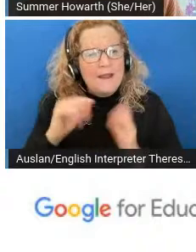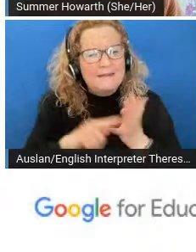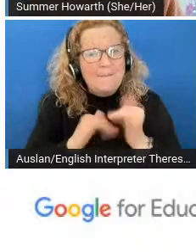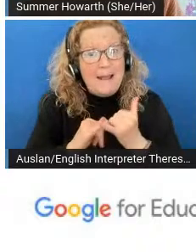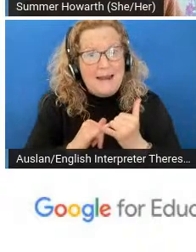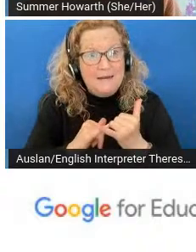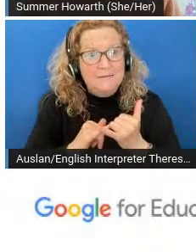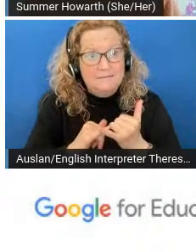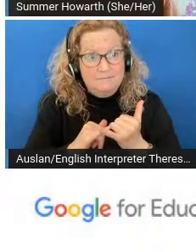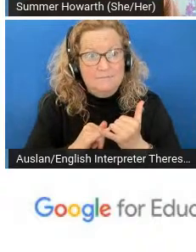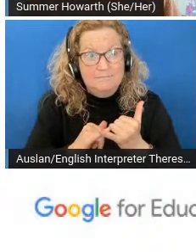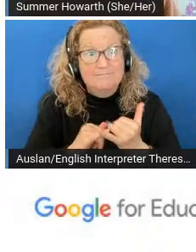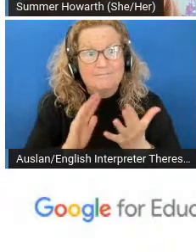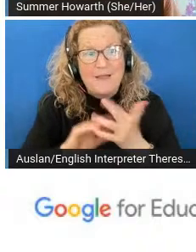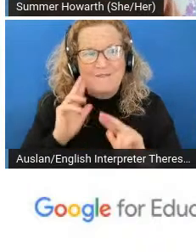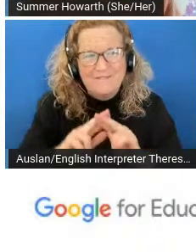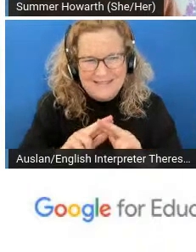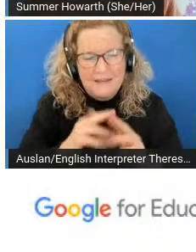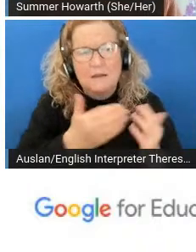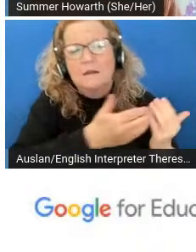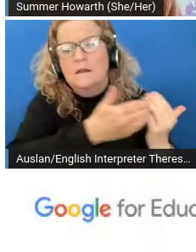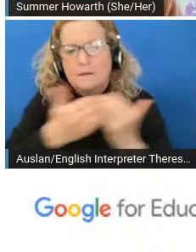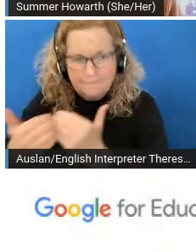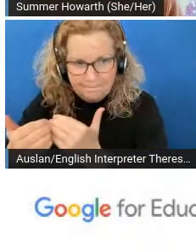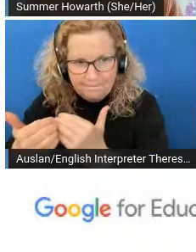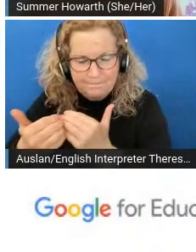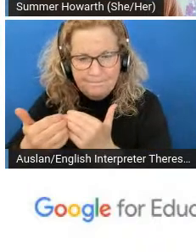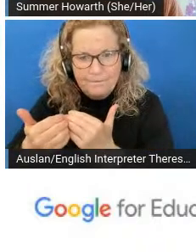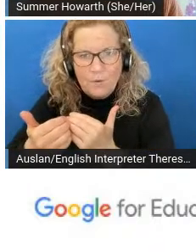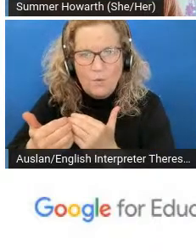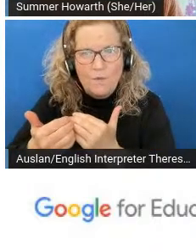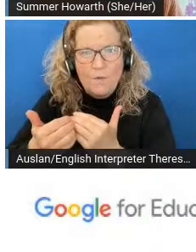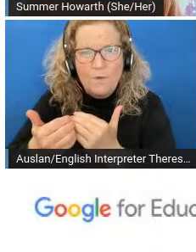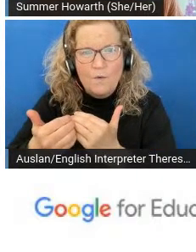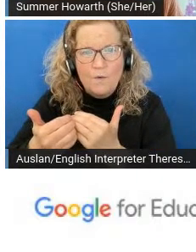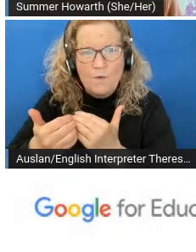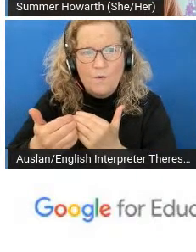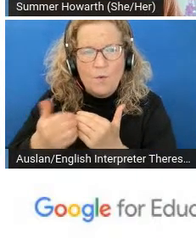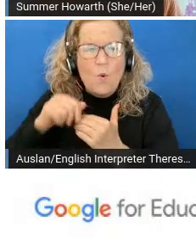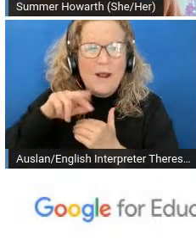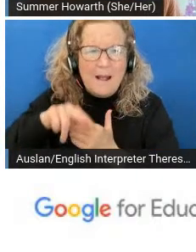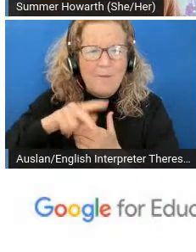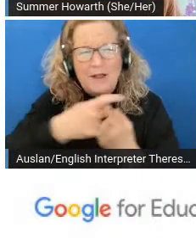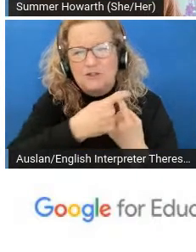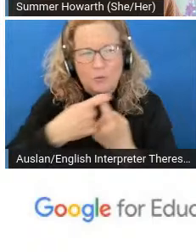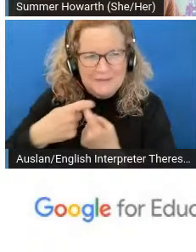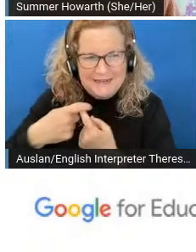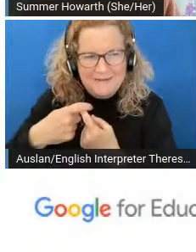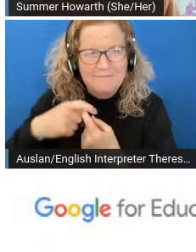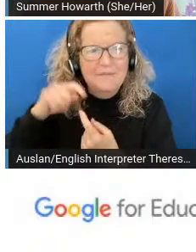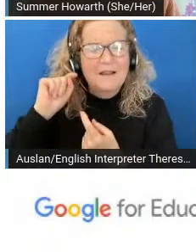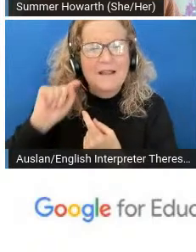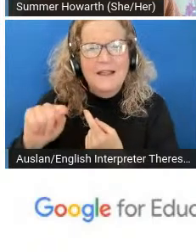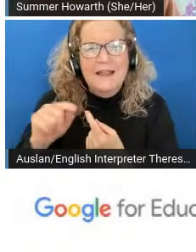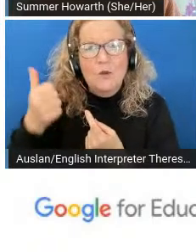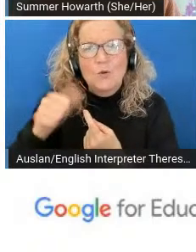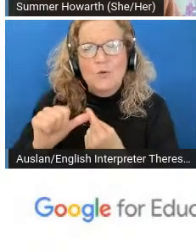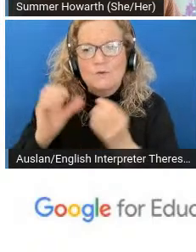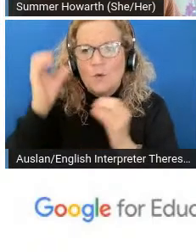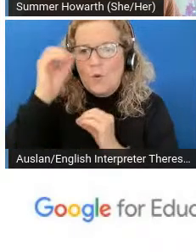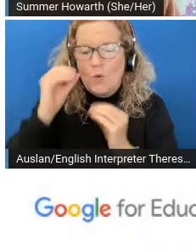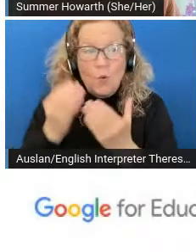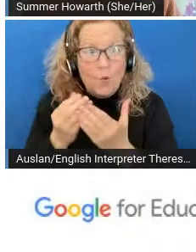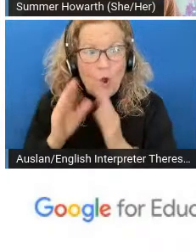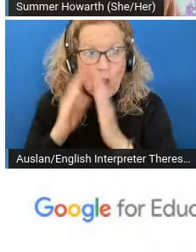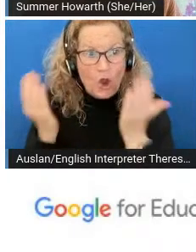to Australia. Oh, that's good. And then, this is a true story. And then he used Google Earth